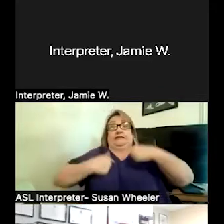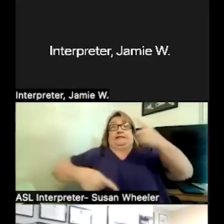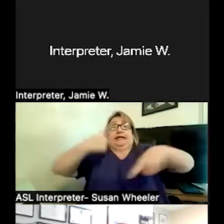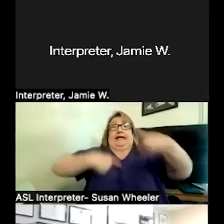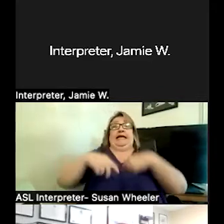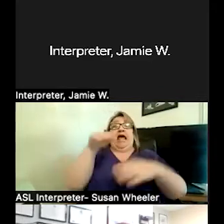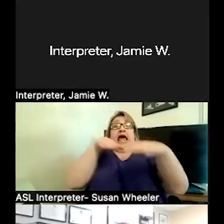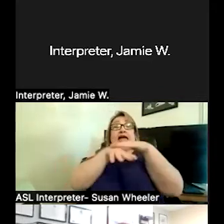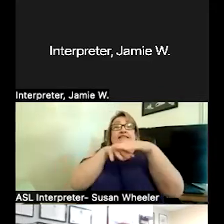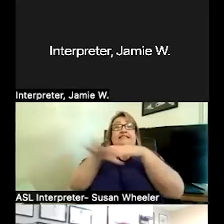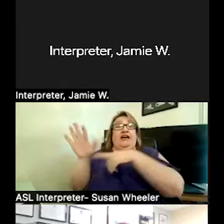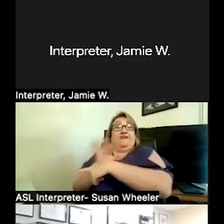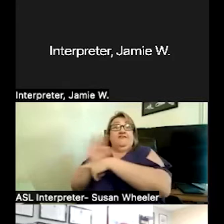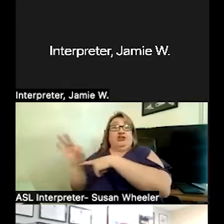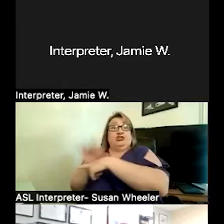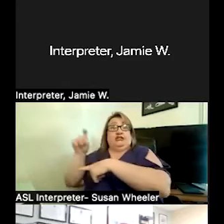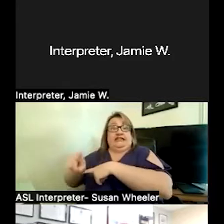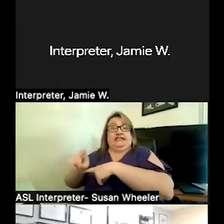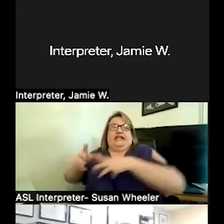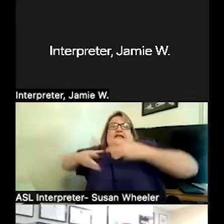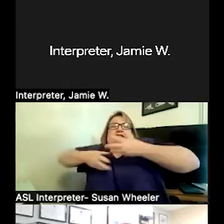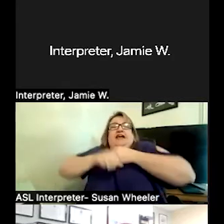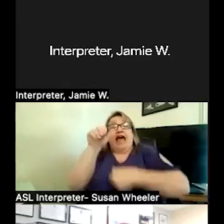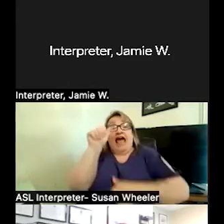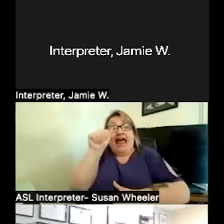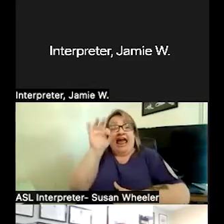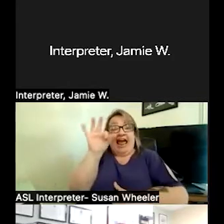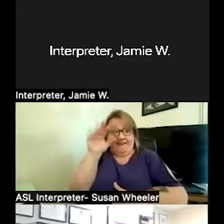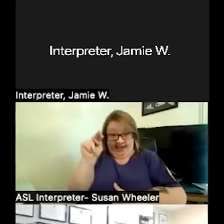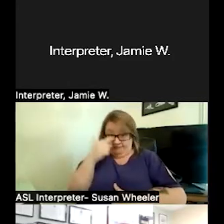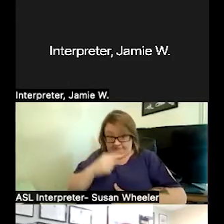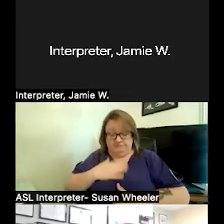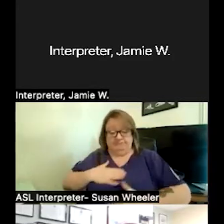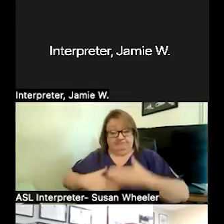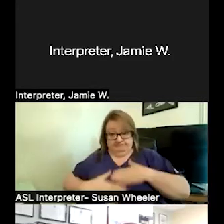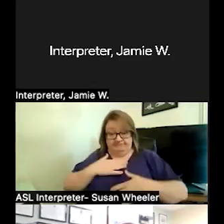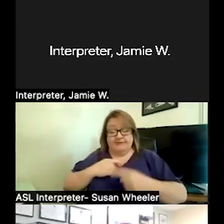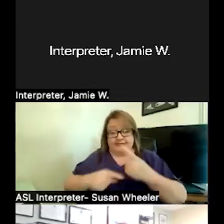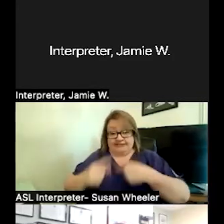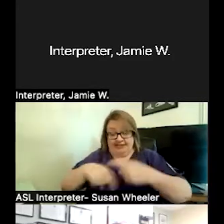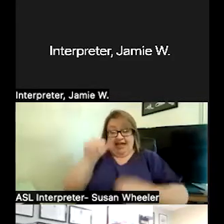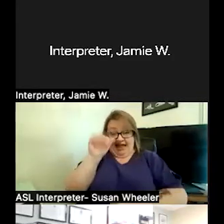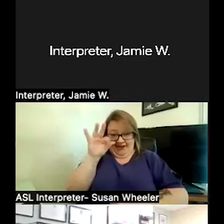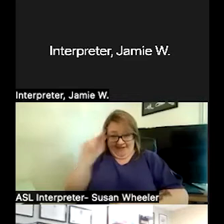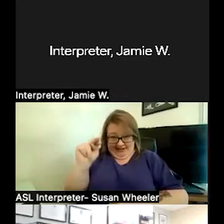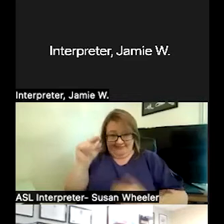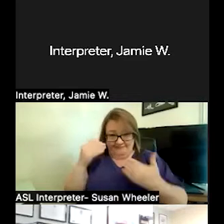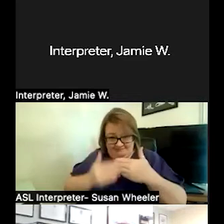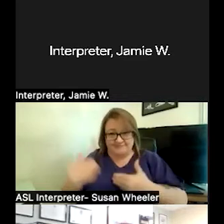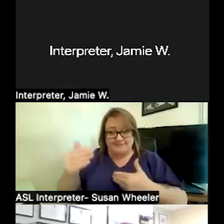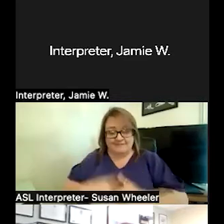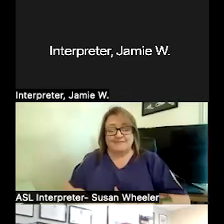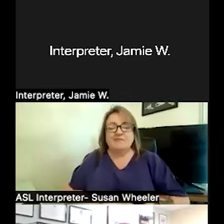So you'll have to excuse the background overhead pages. Thank you. So the guidebook, it